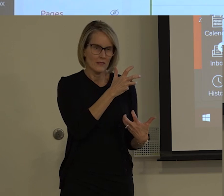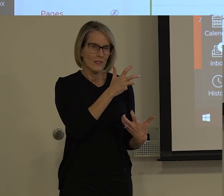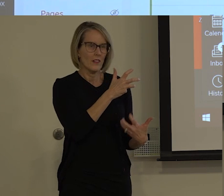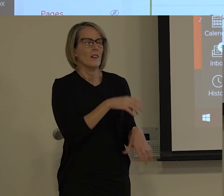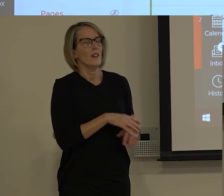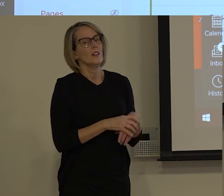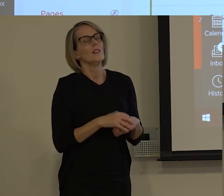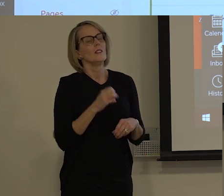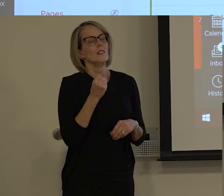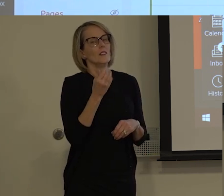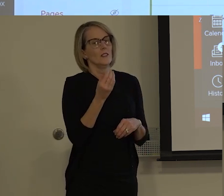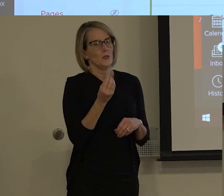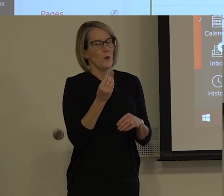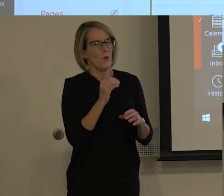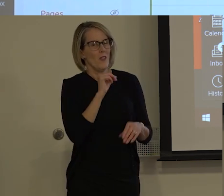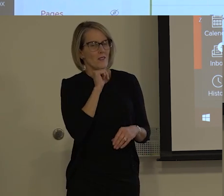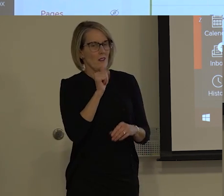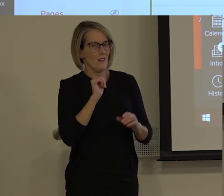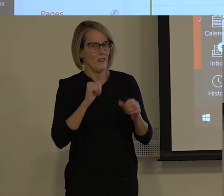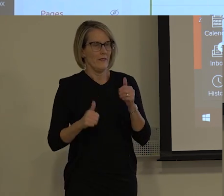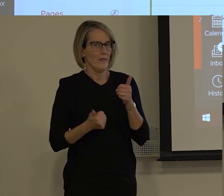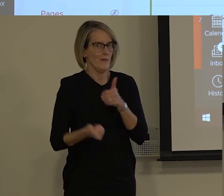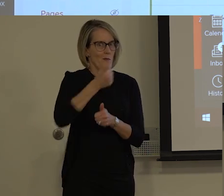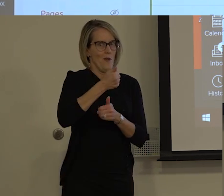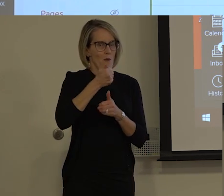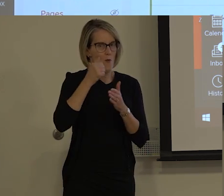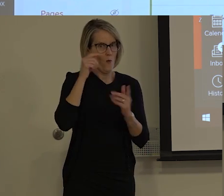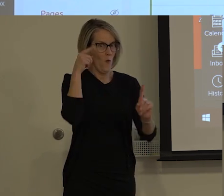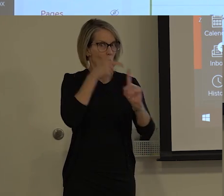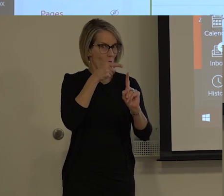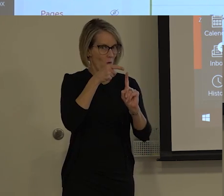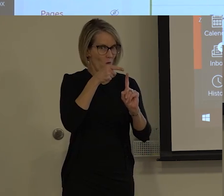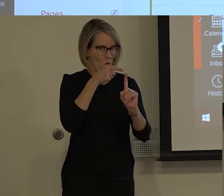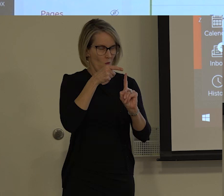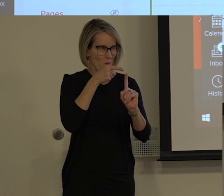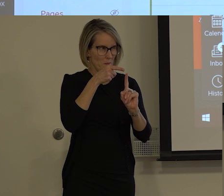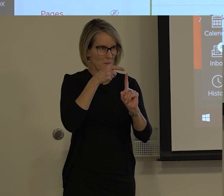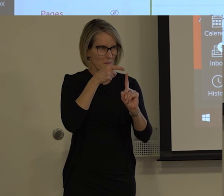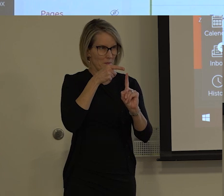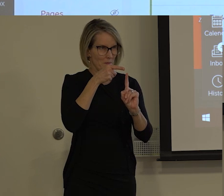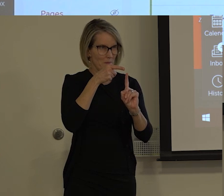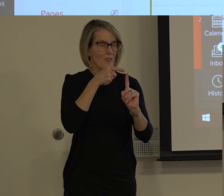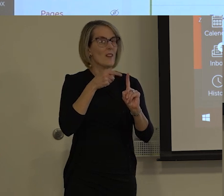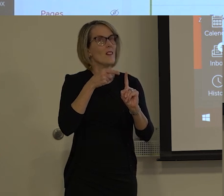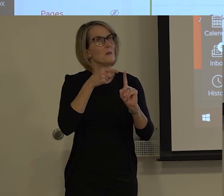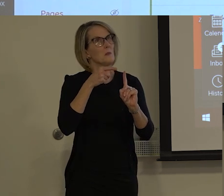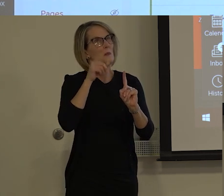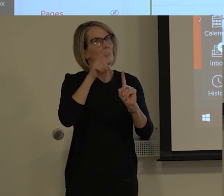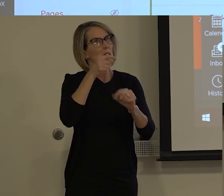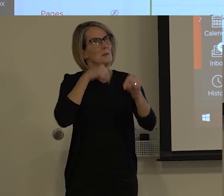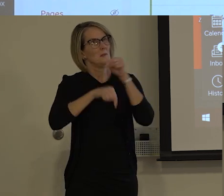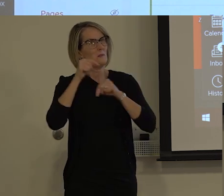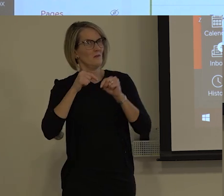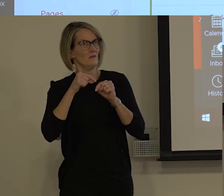of the content courses, but it's not the main goal. But if we acknowledge, though, that there is a need for asynchronous course options for language courses, we come back to the